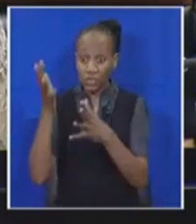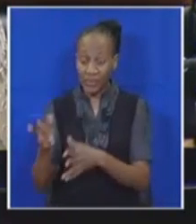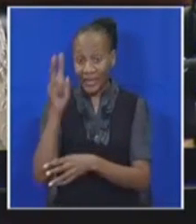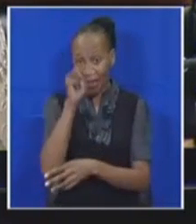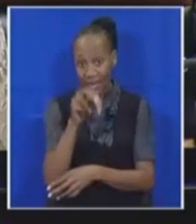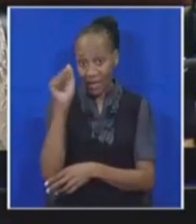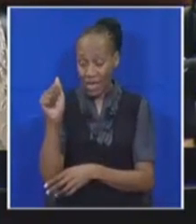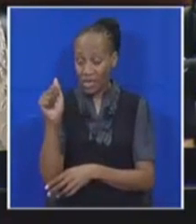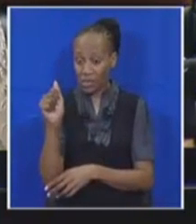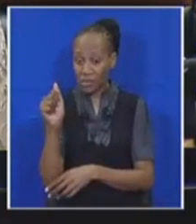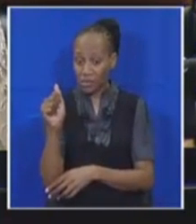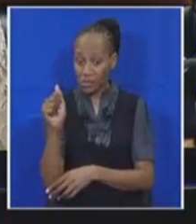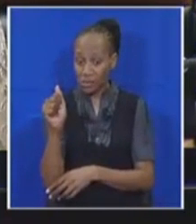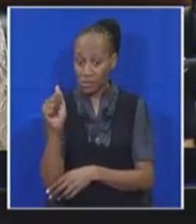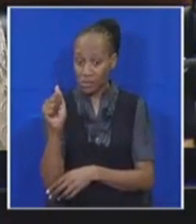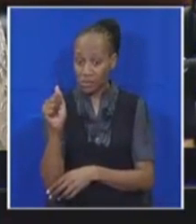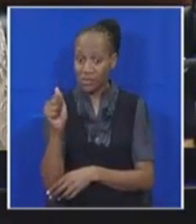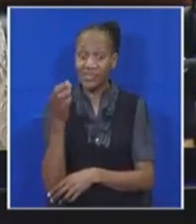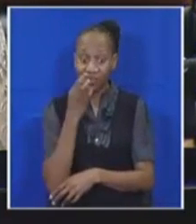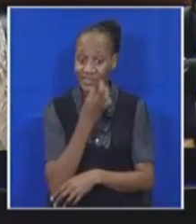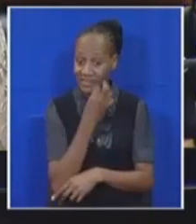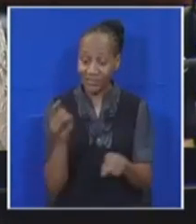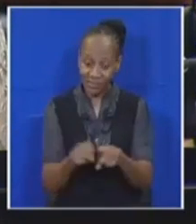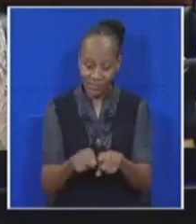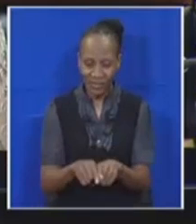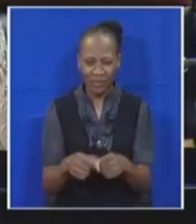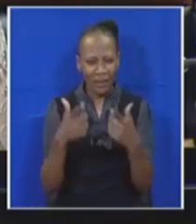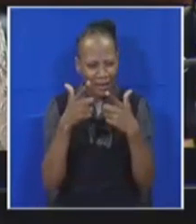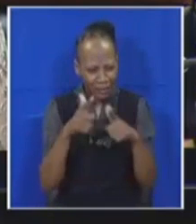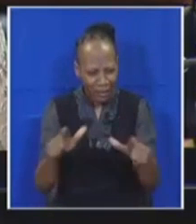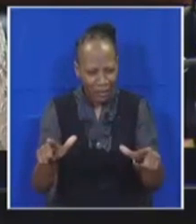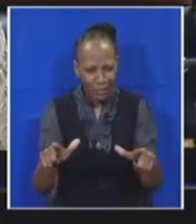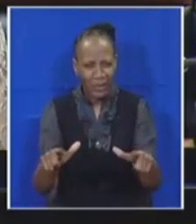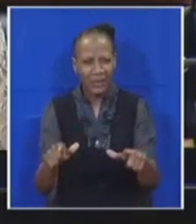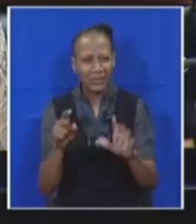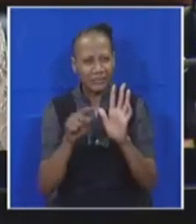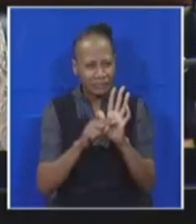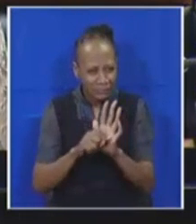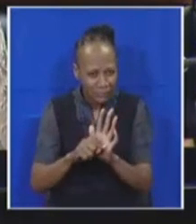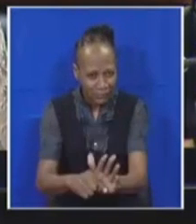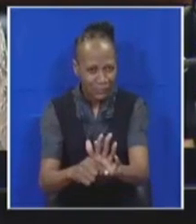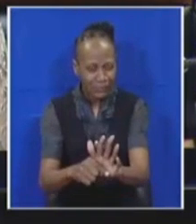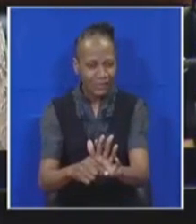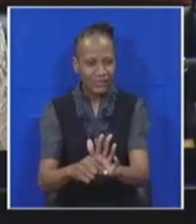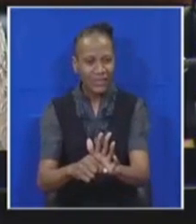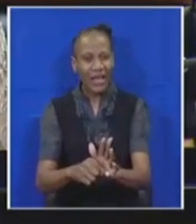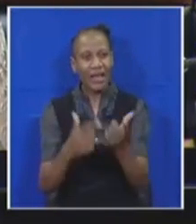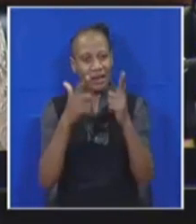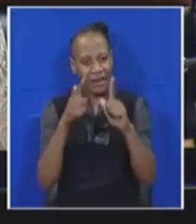of So what? vulgar language, of language which is